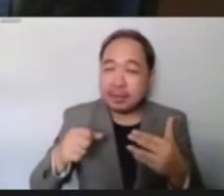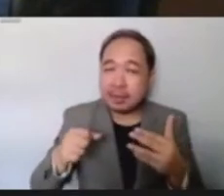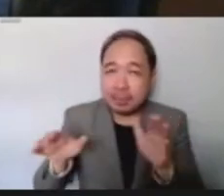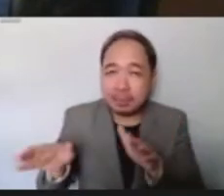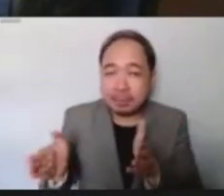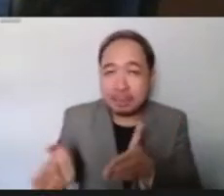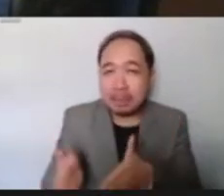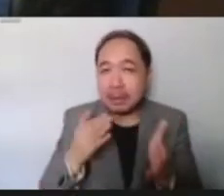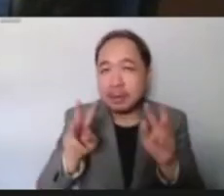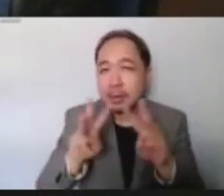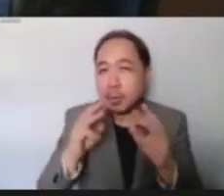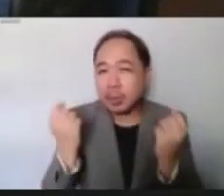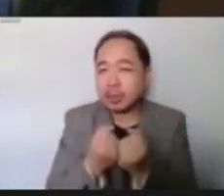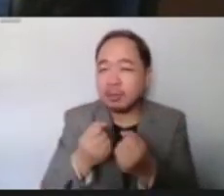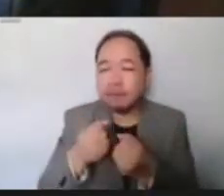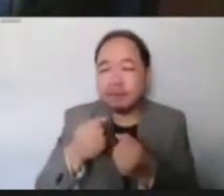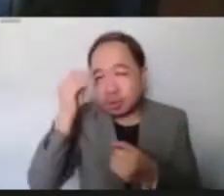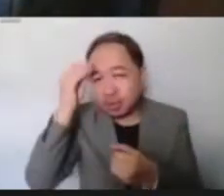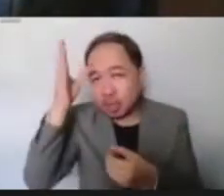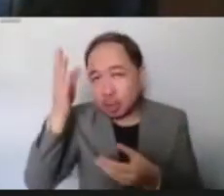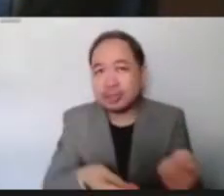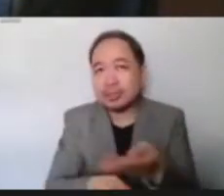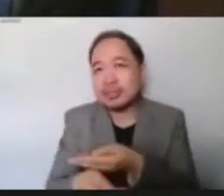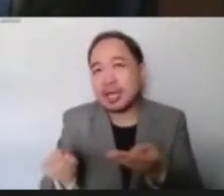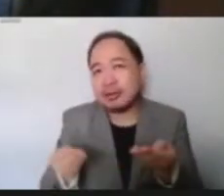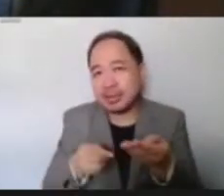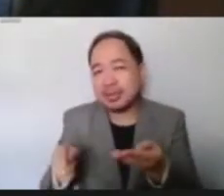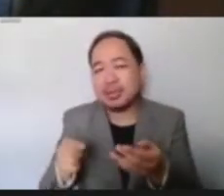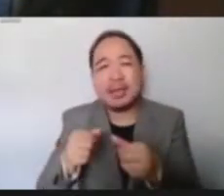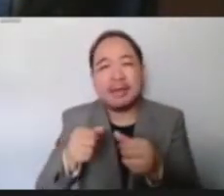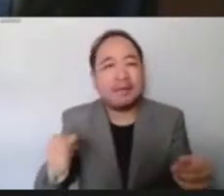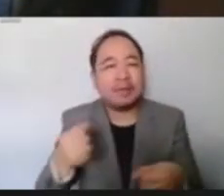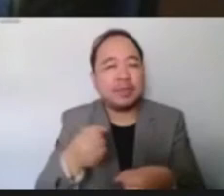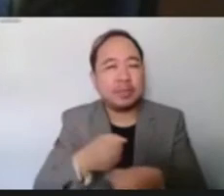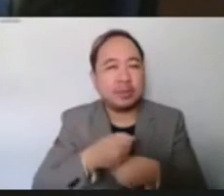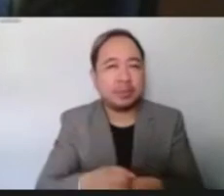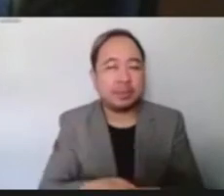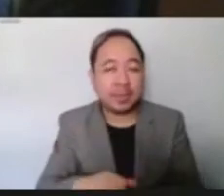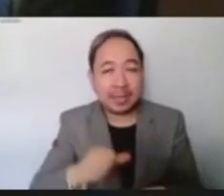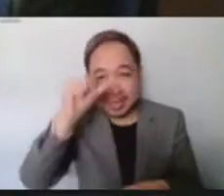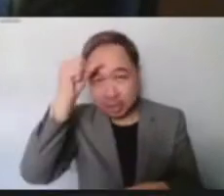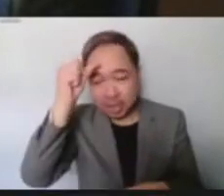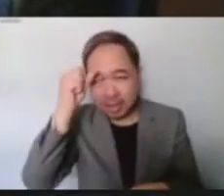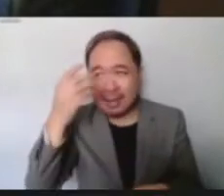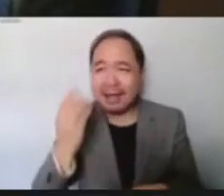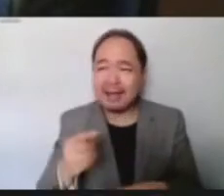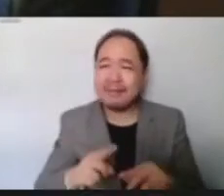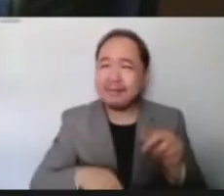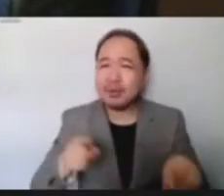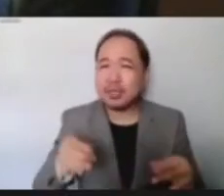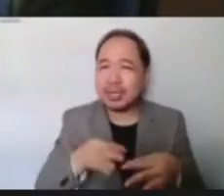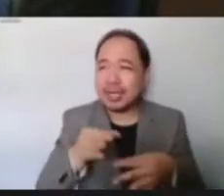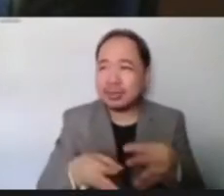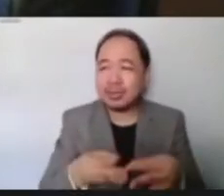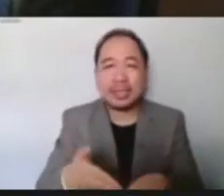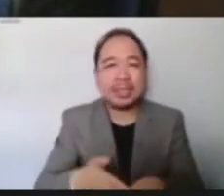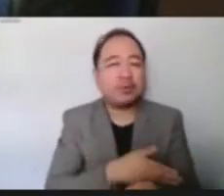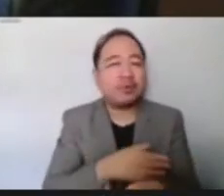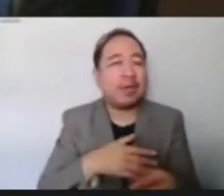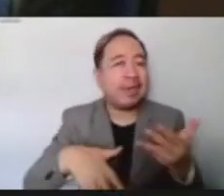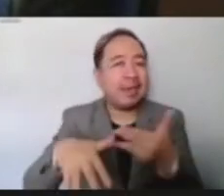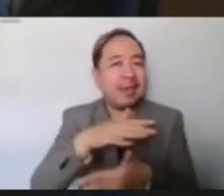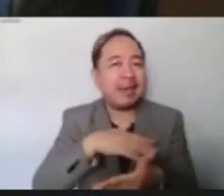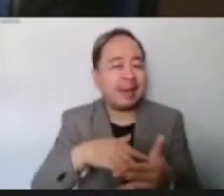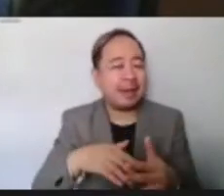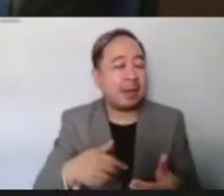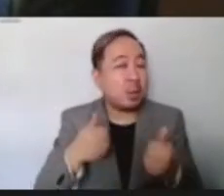capacity building of the stakeholders India has taken several initiatives to improve air quality these include actions